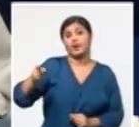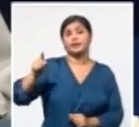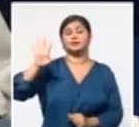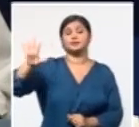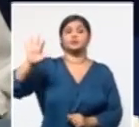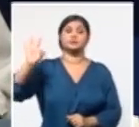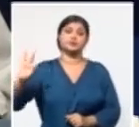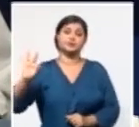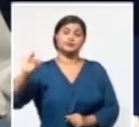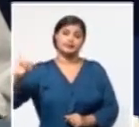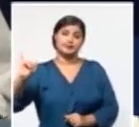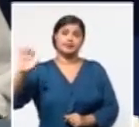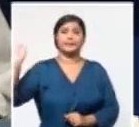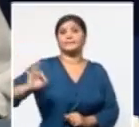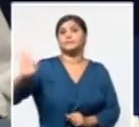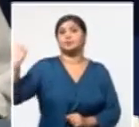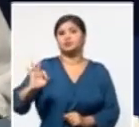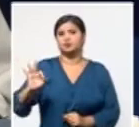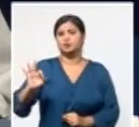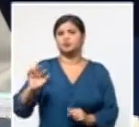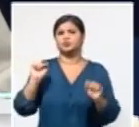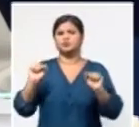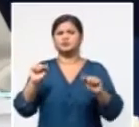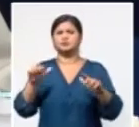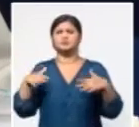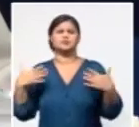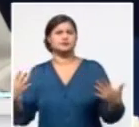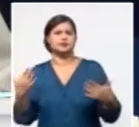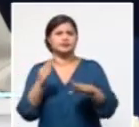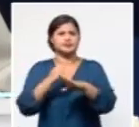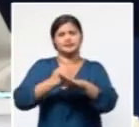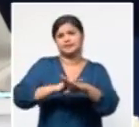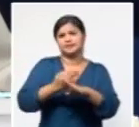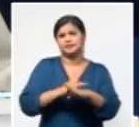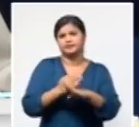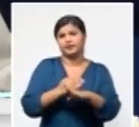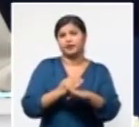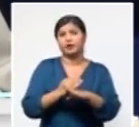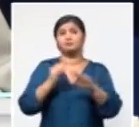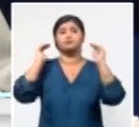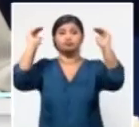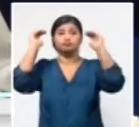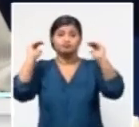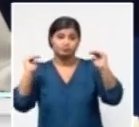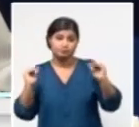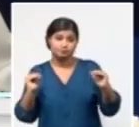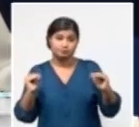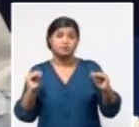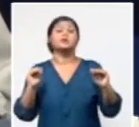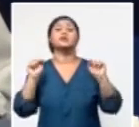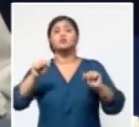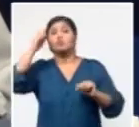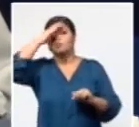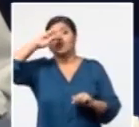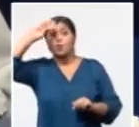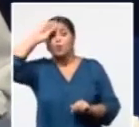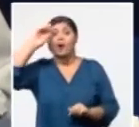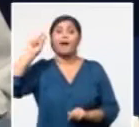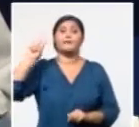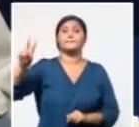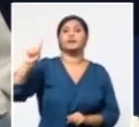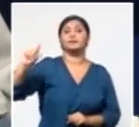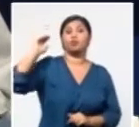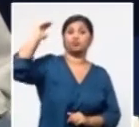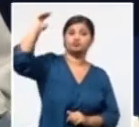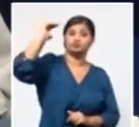3.56%. And with this indicator, the island occupies the 21st place among the countries of the region